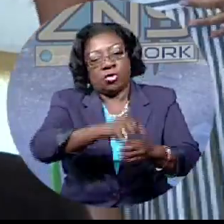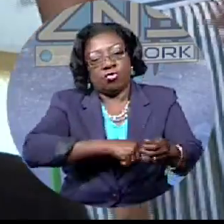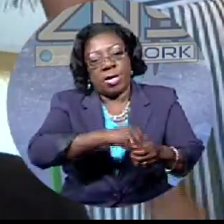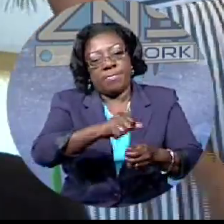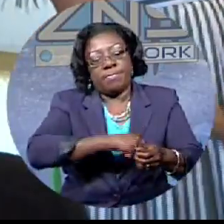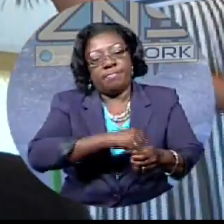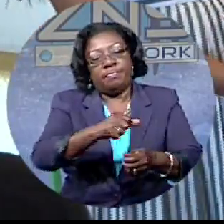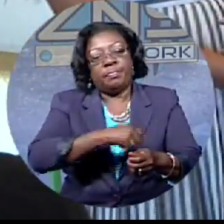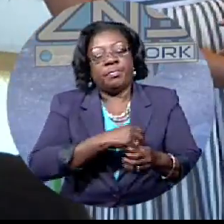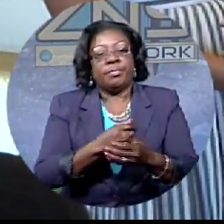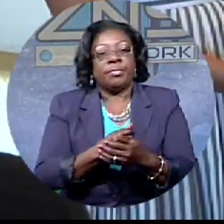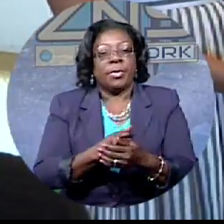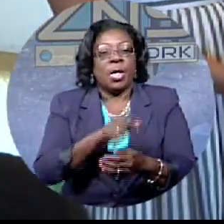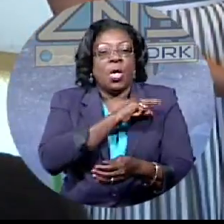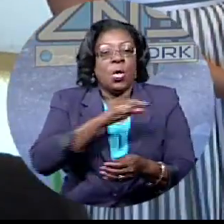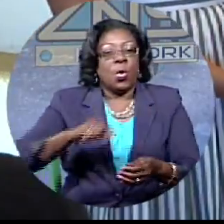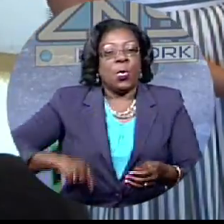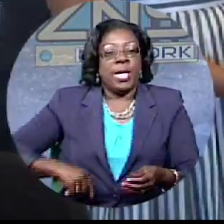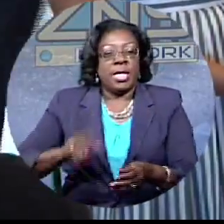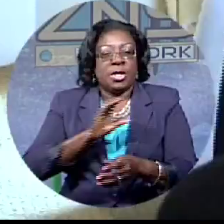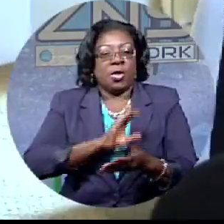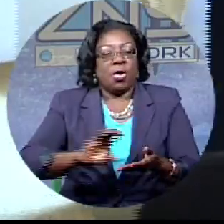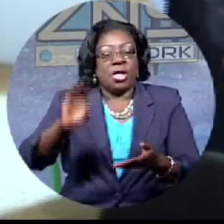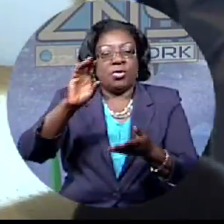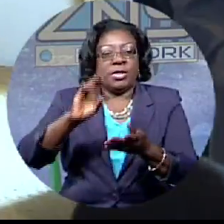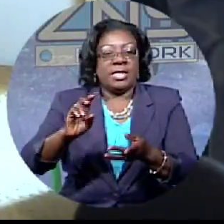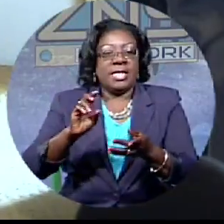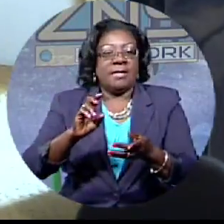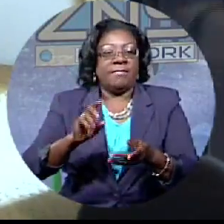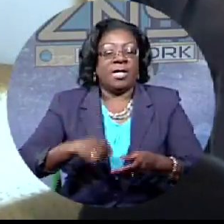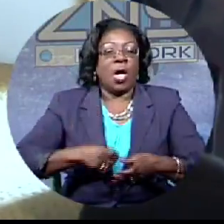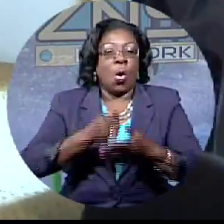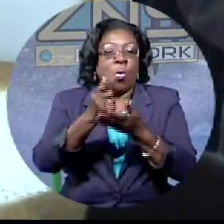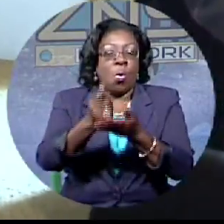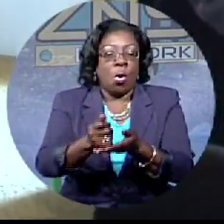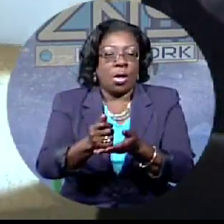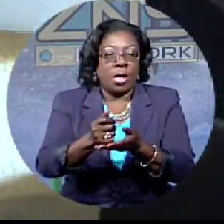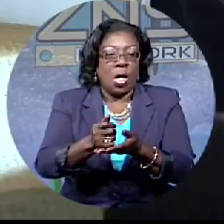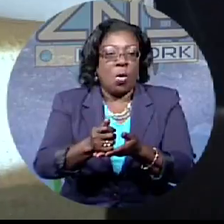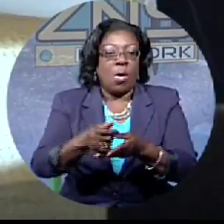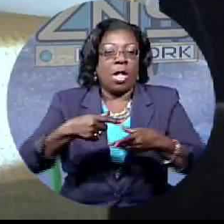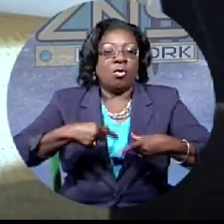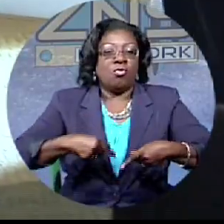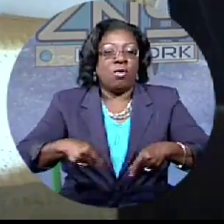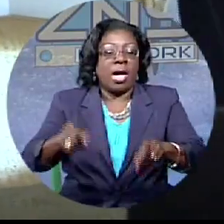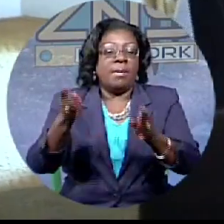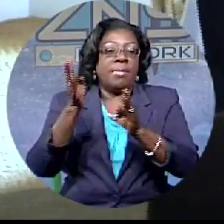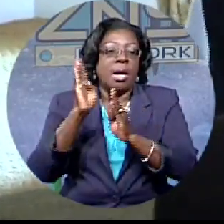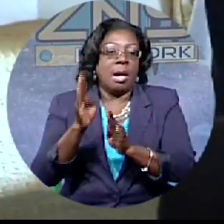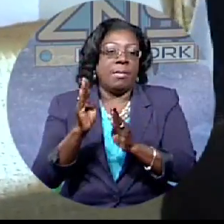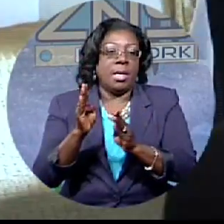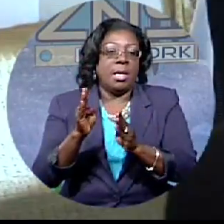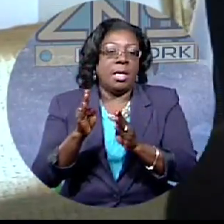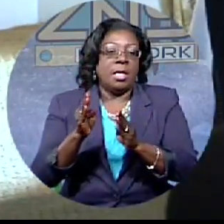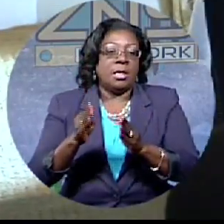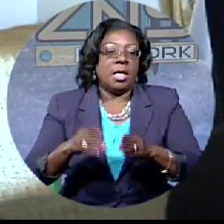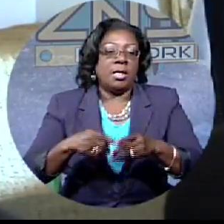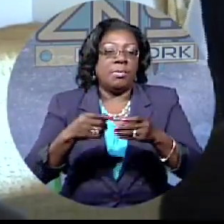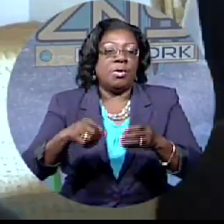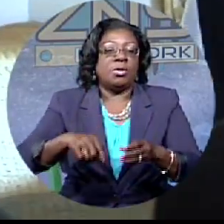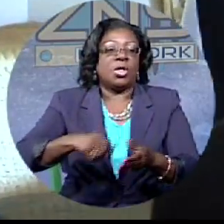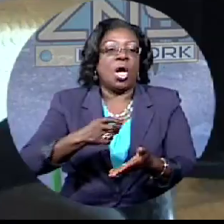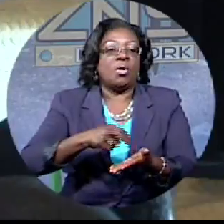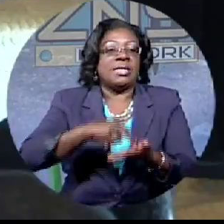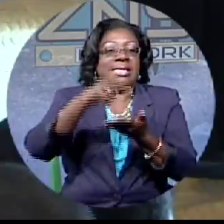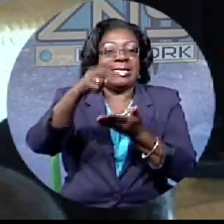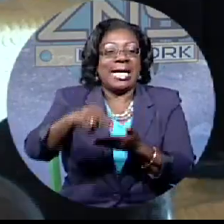Queen's College received the prestigious Governor General's Award, while Grand Bahamas Walter Parker Primary secured the Most Outstanding School in Music